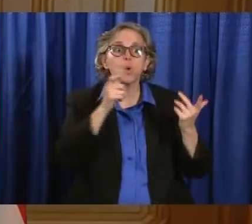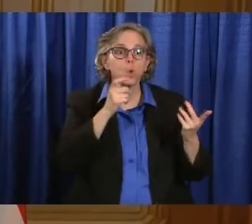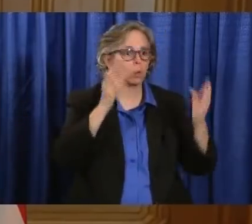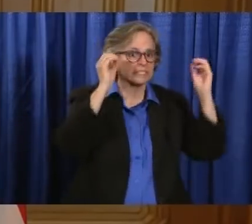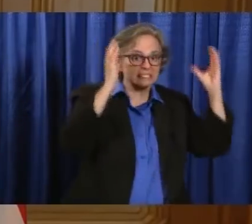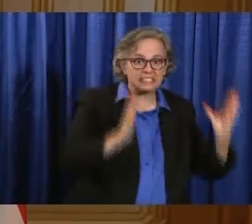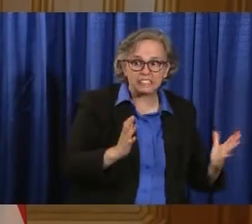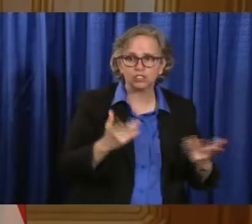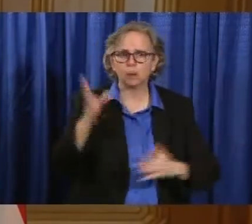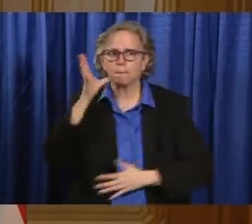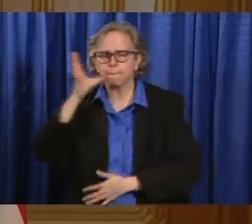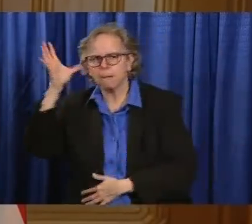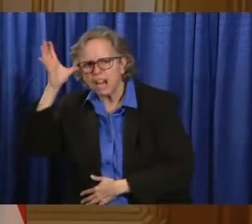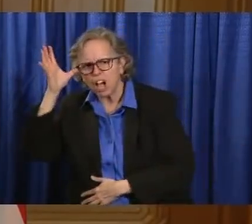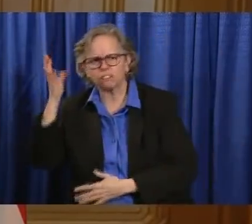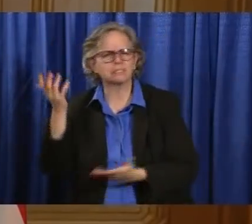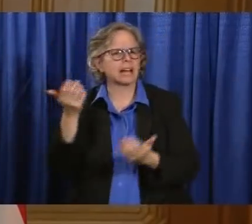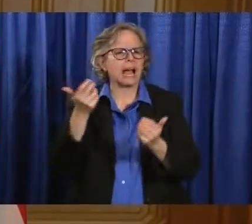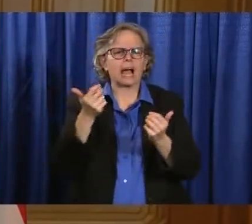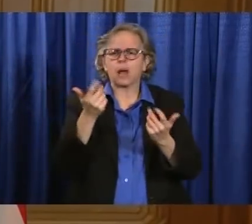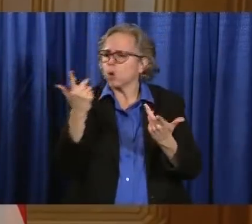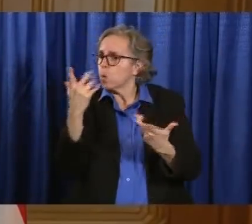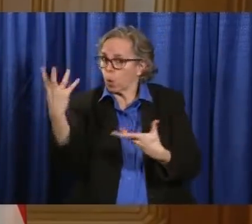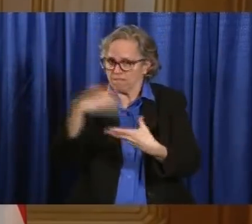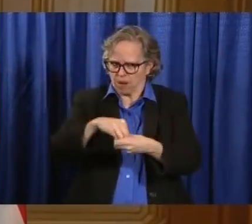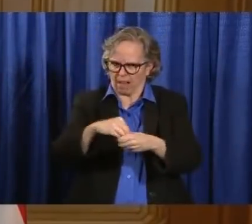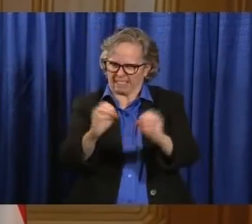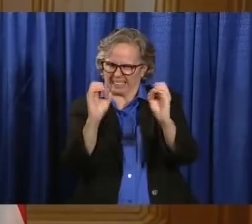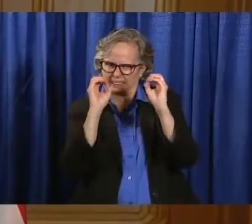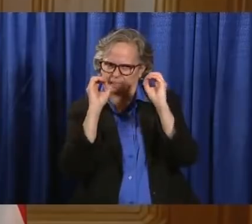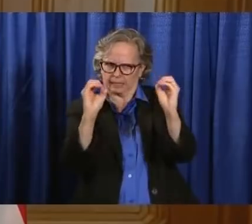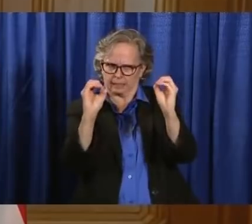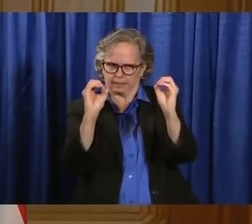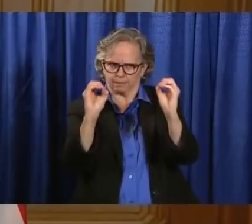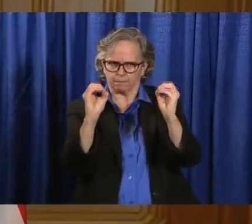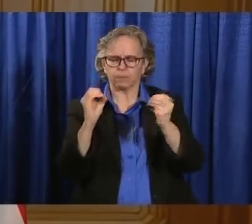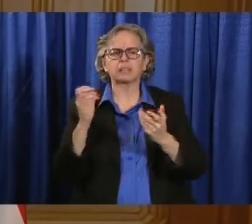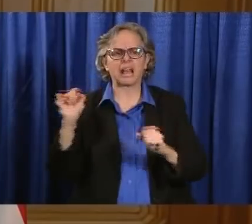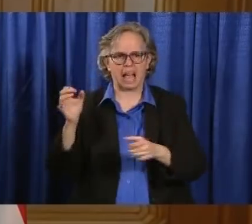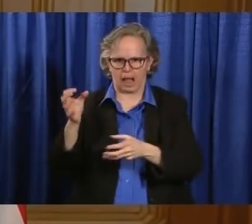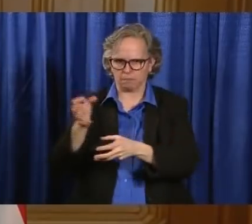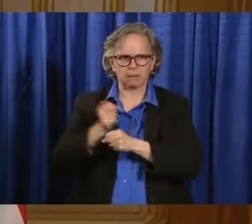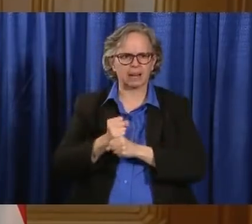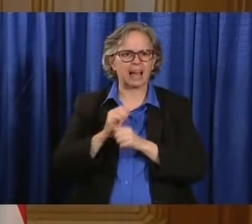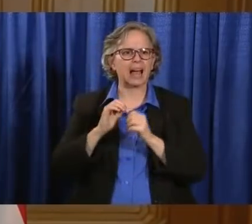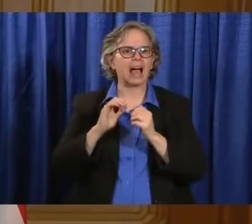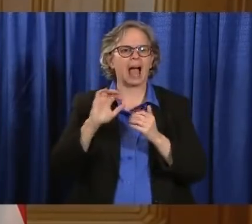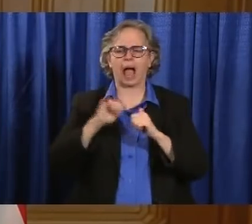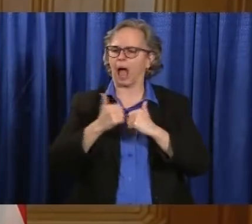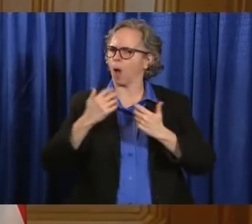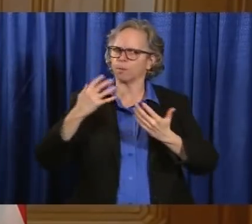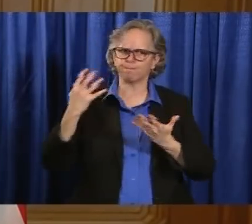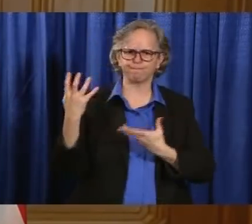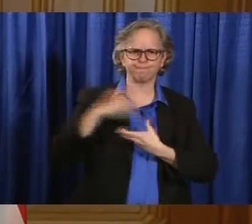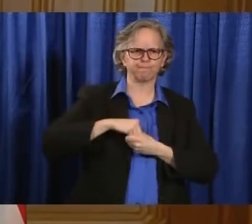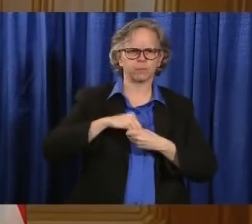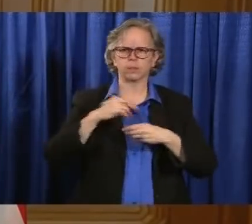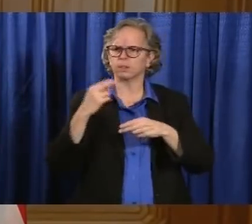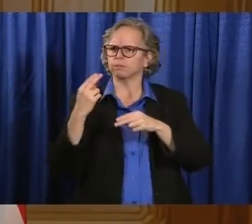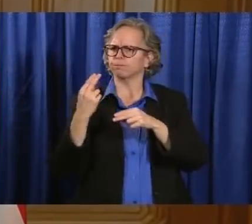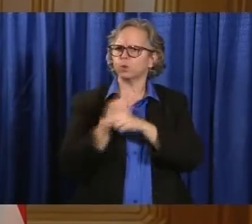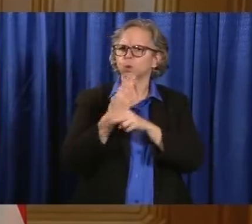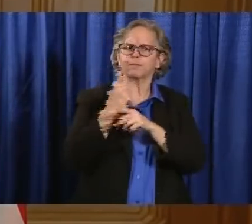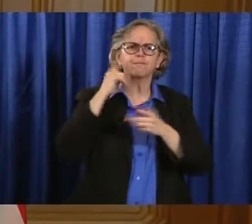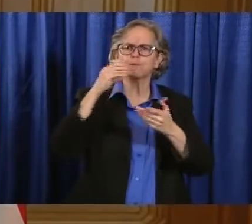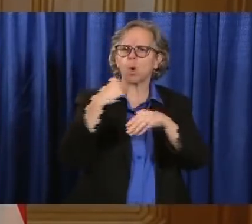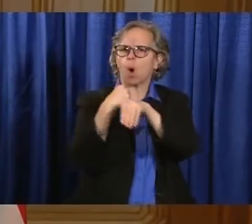best practices and best things that are being utilized. This Remote Learning Resource Guide,